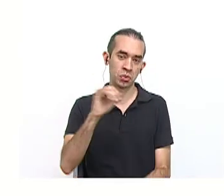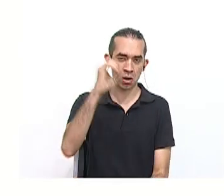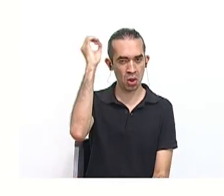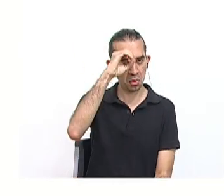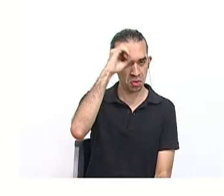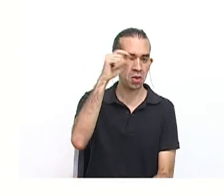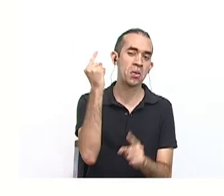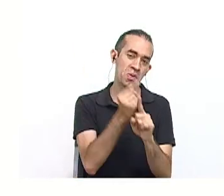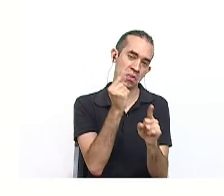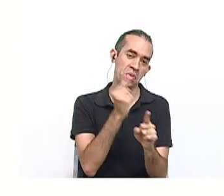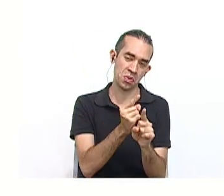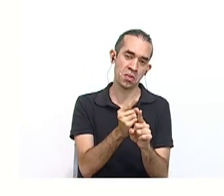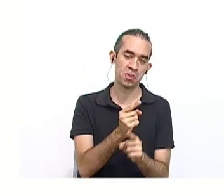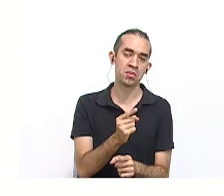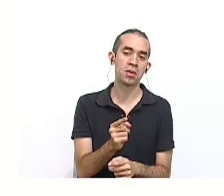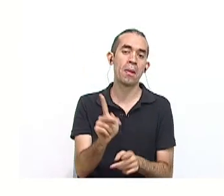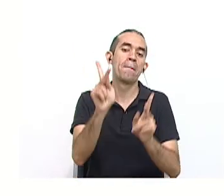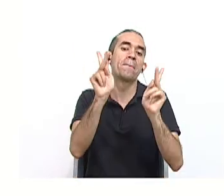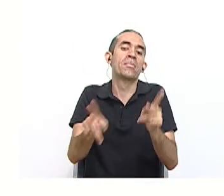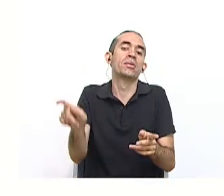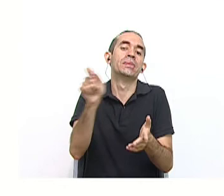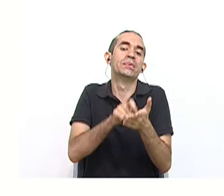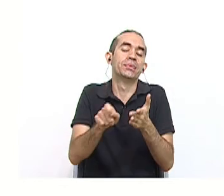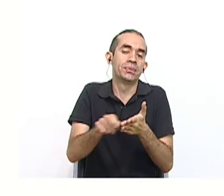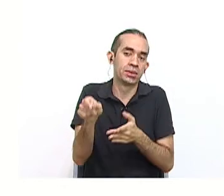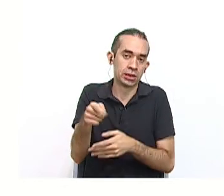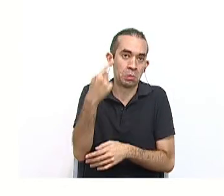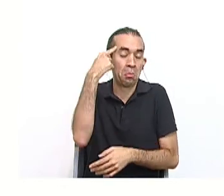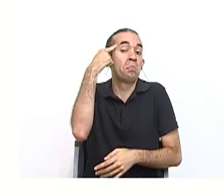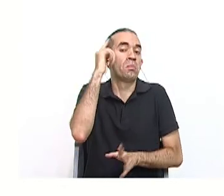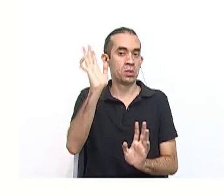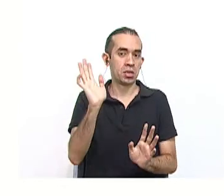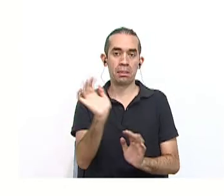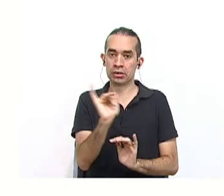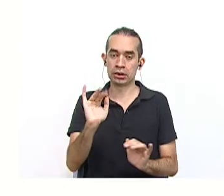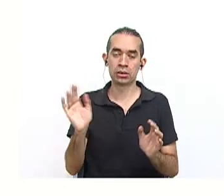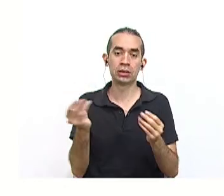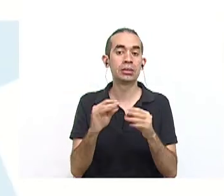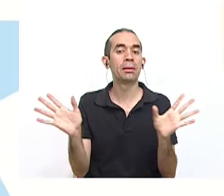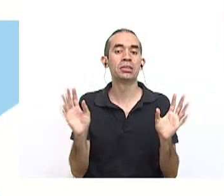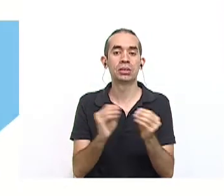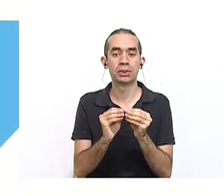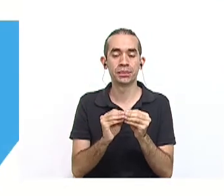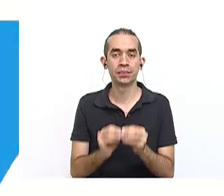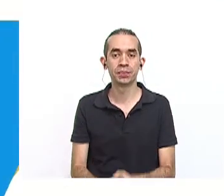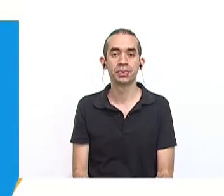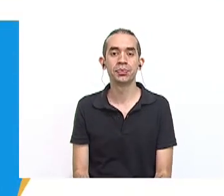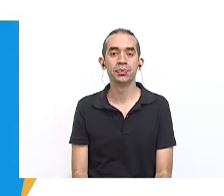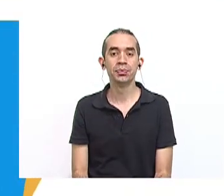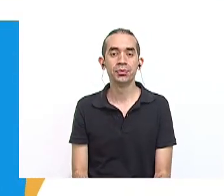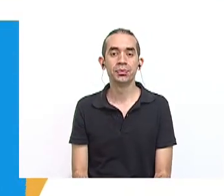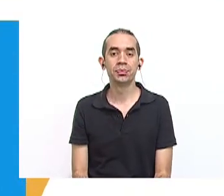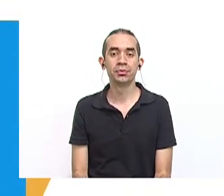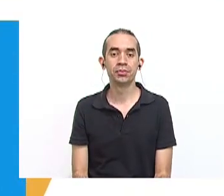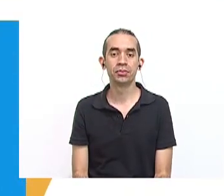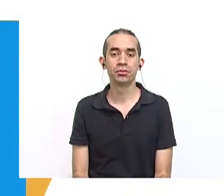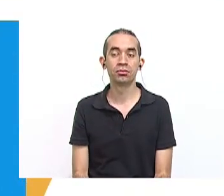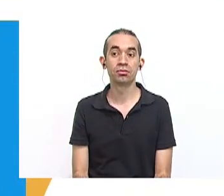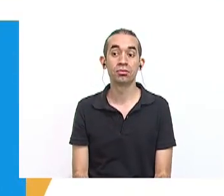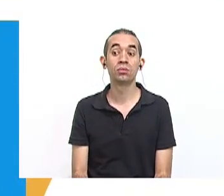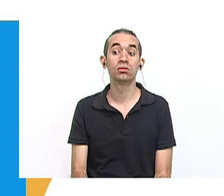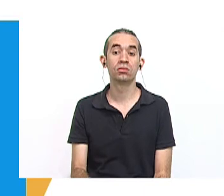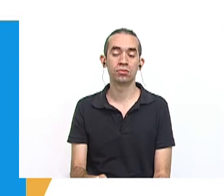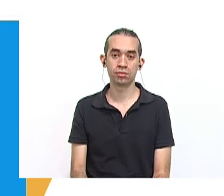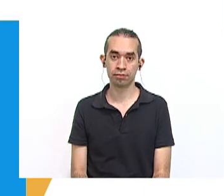opinion, right? That is what the person thinks about, okay? So, we have come to the end of